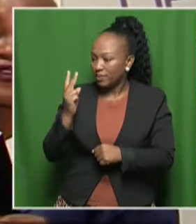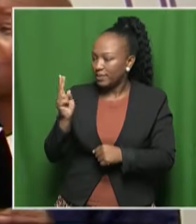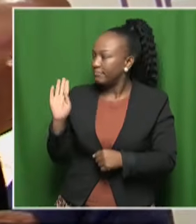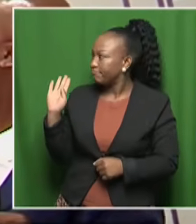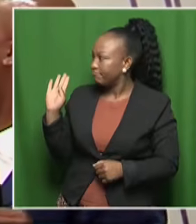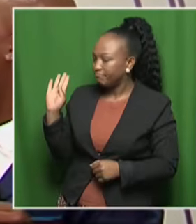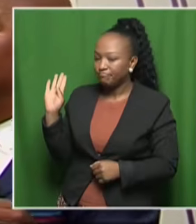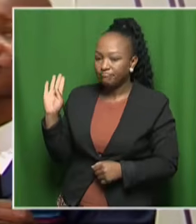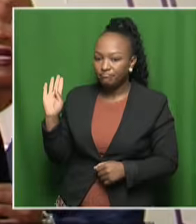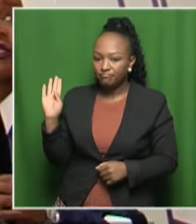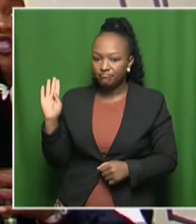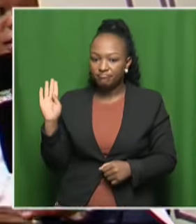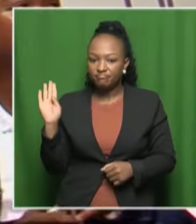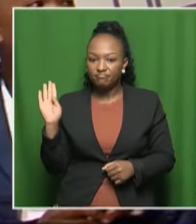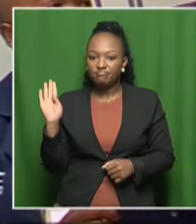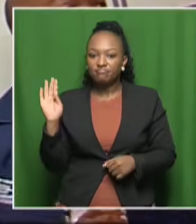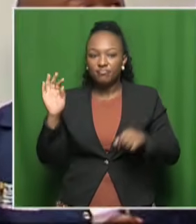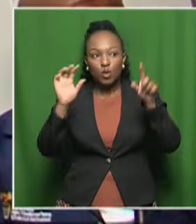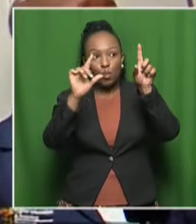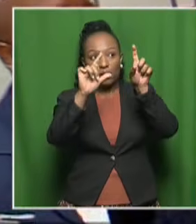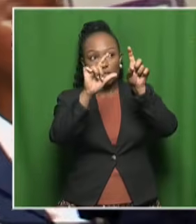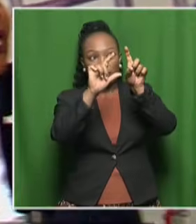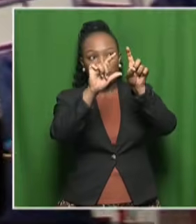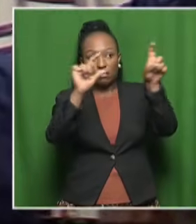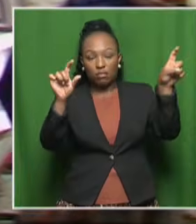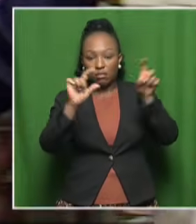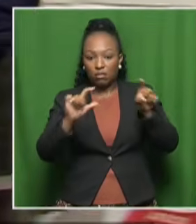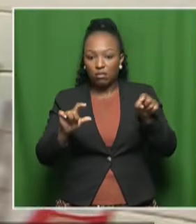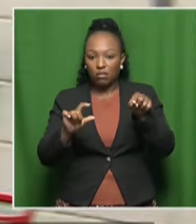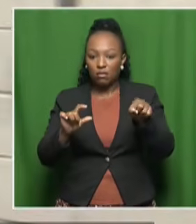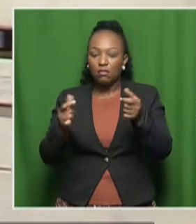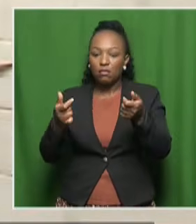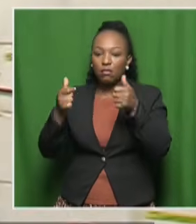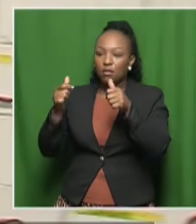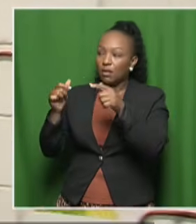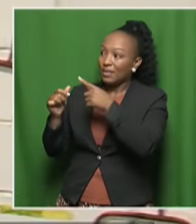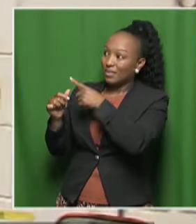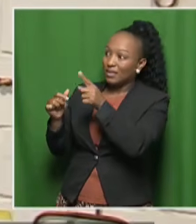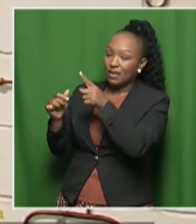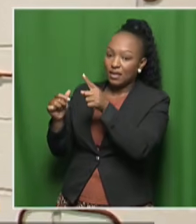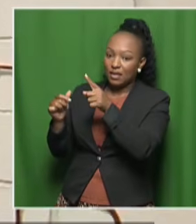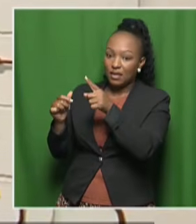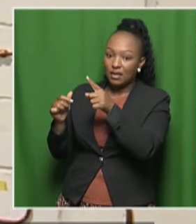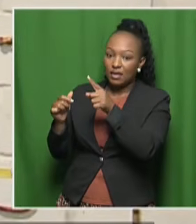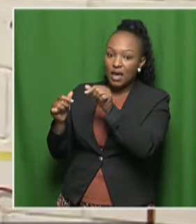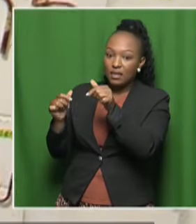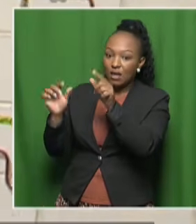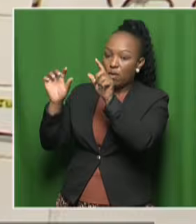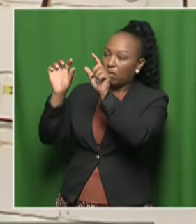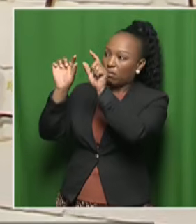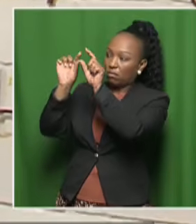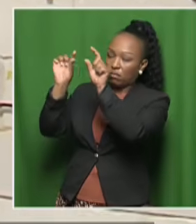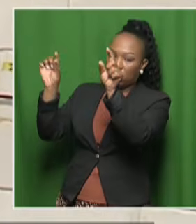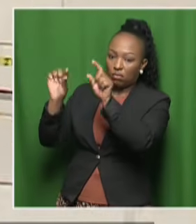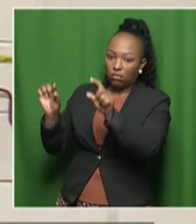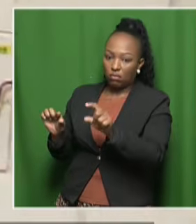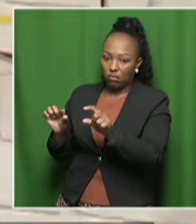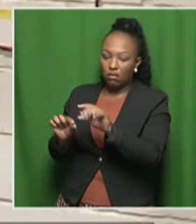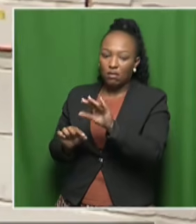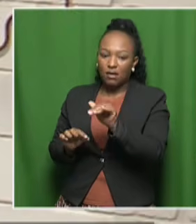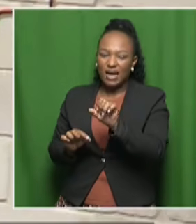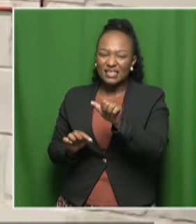we have different types. This is a split unit. This is the under ceiling. And then over there we have a cassette unit. So